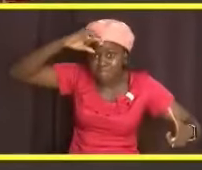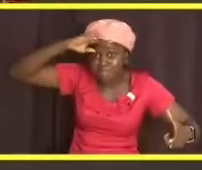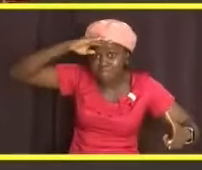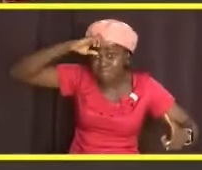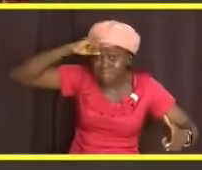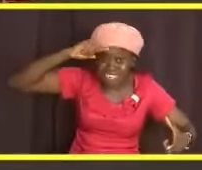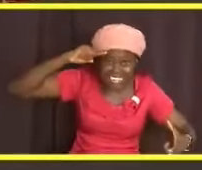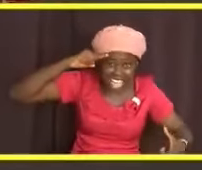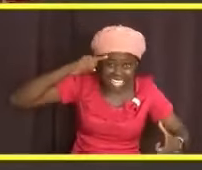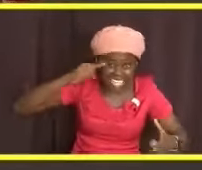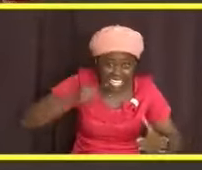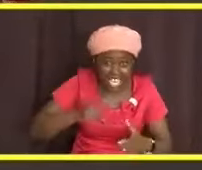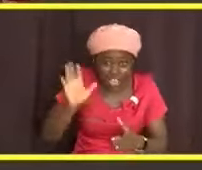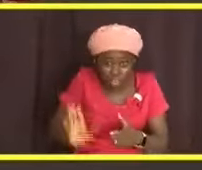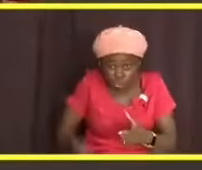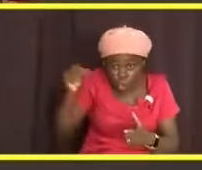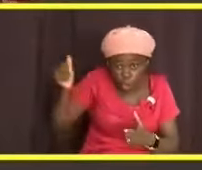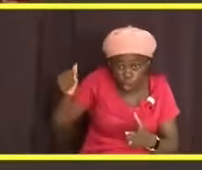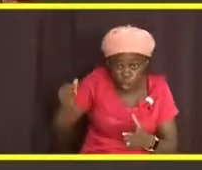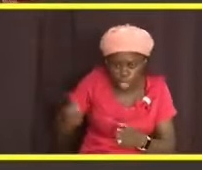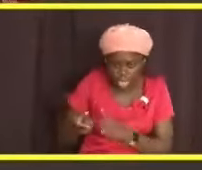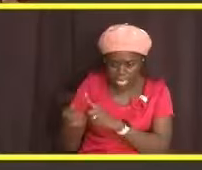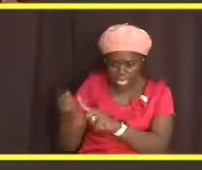charms, came through the door.